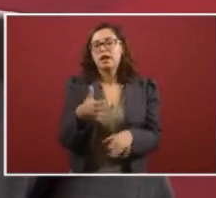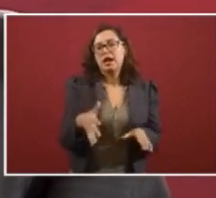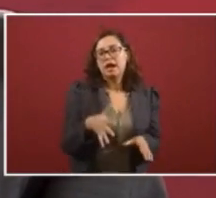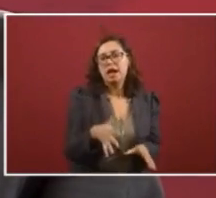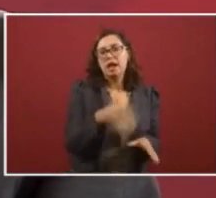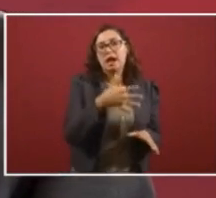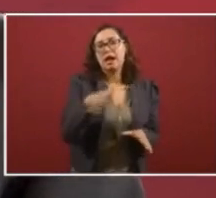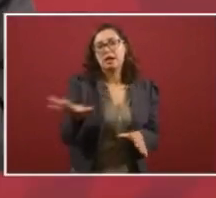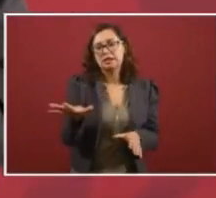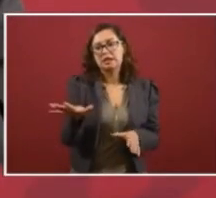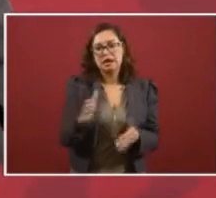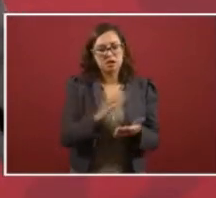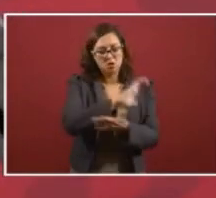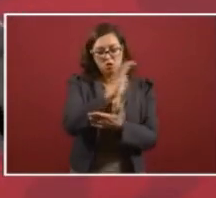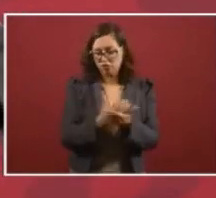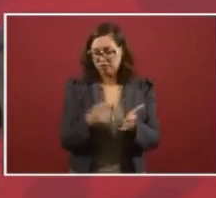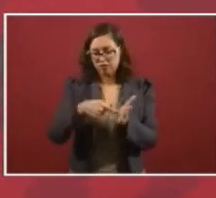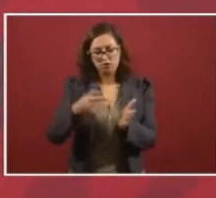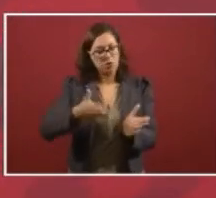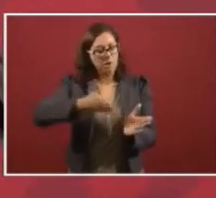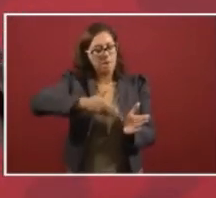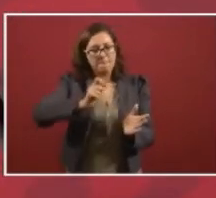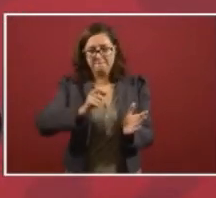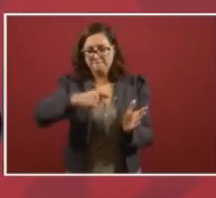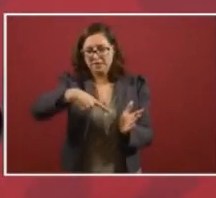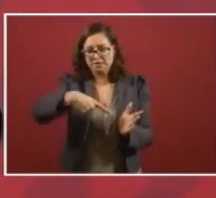The conditions in general,